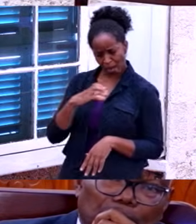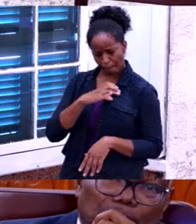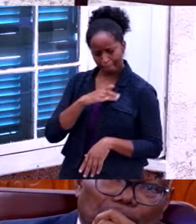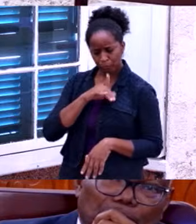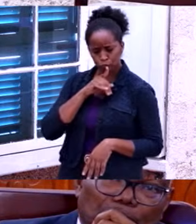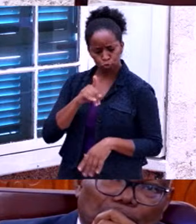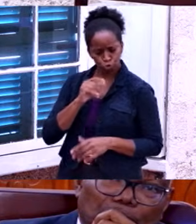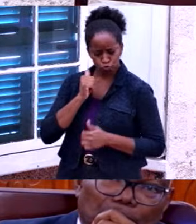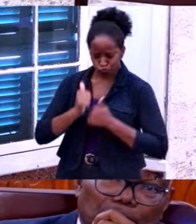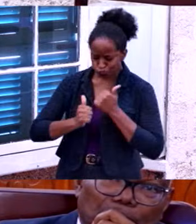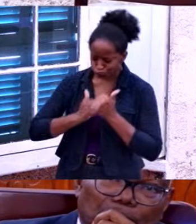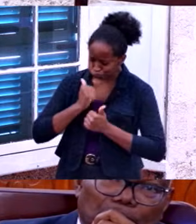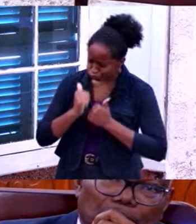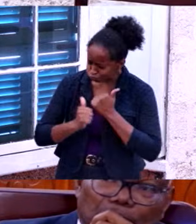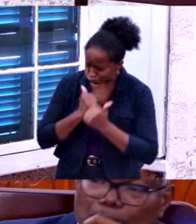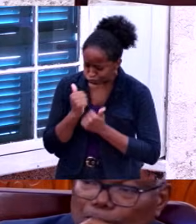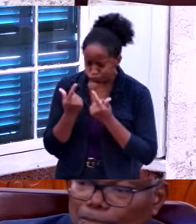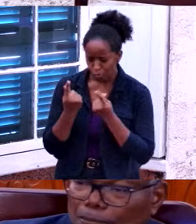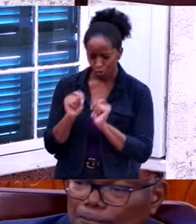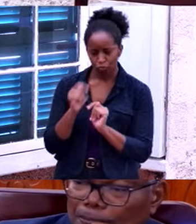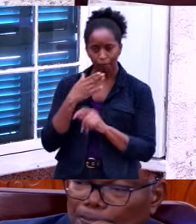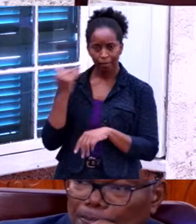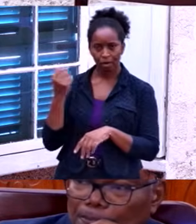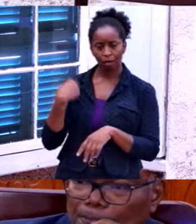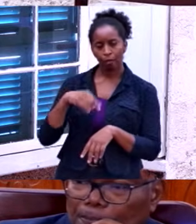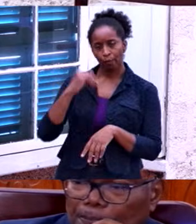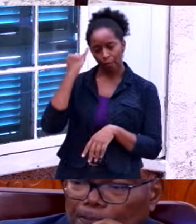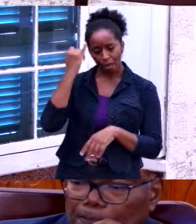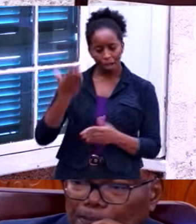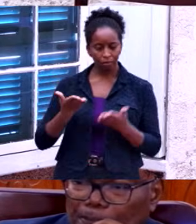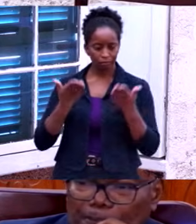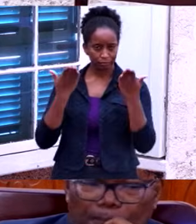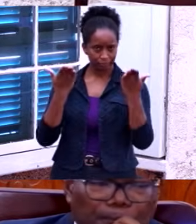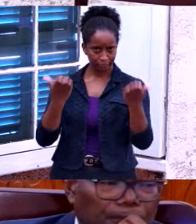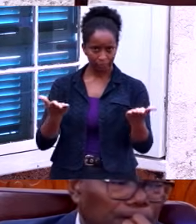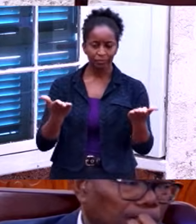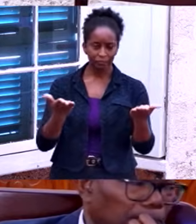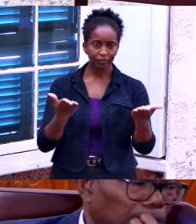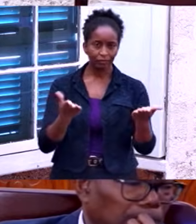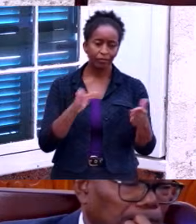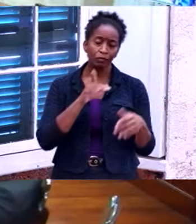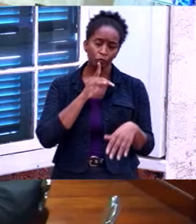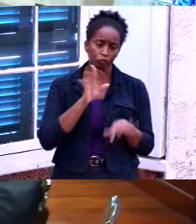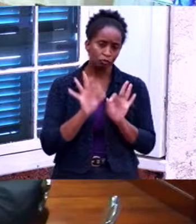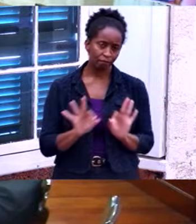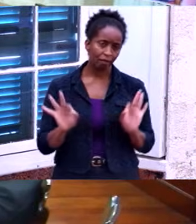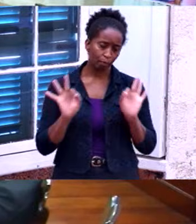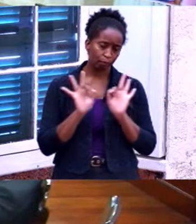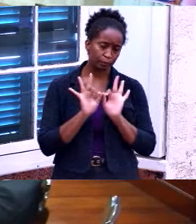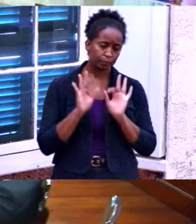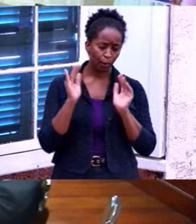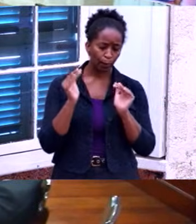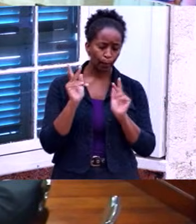have tremendous value. Mr. President, I'm obliged to you. Thank you very much, Senator Thompson.